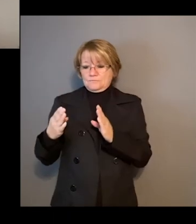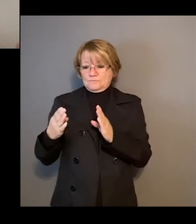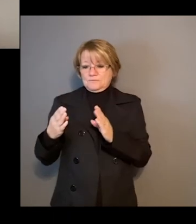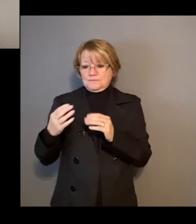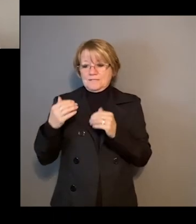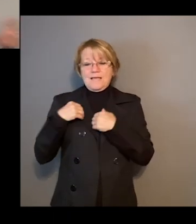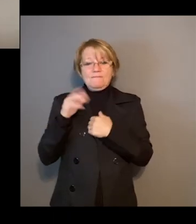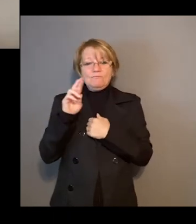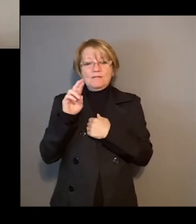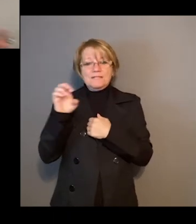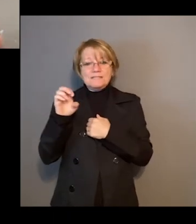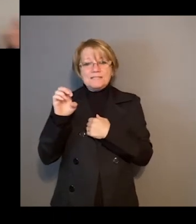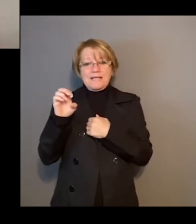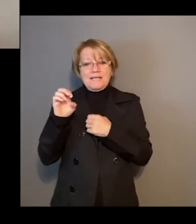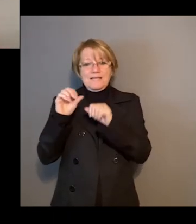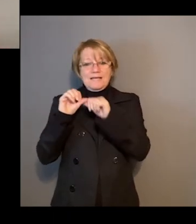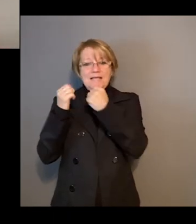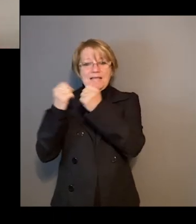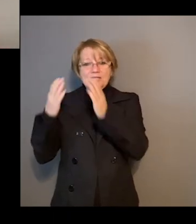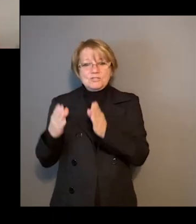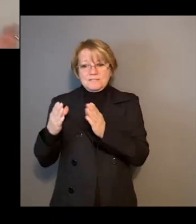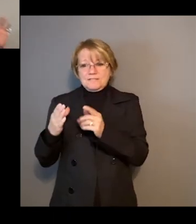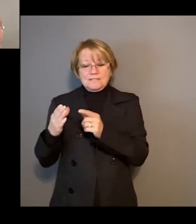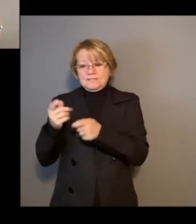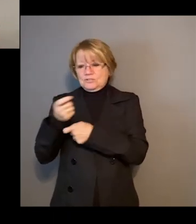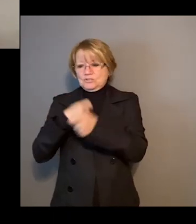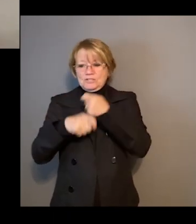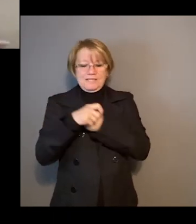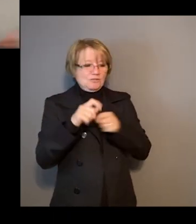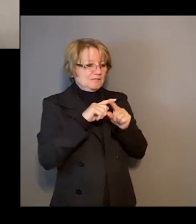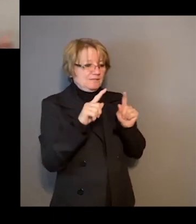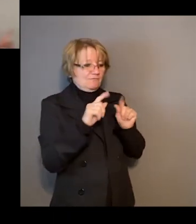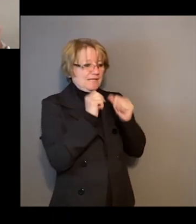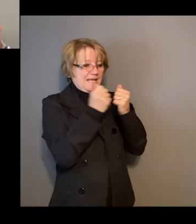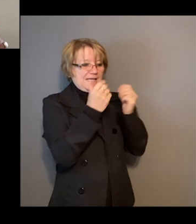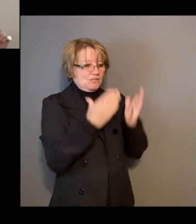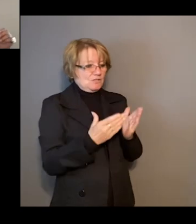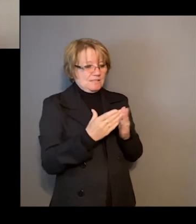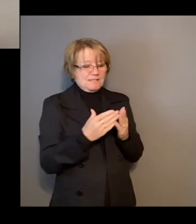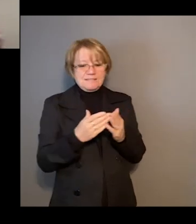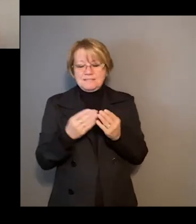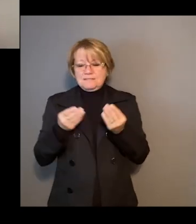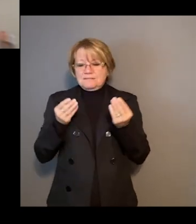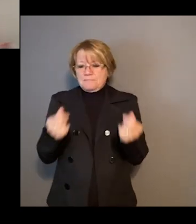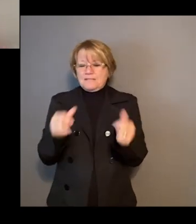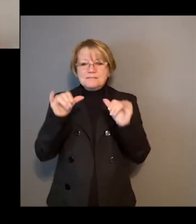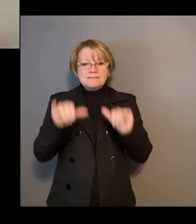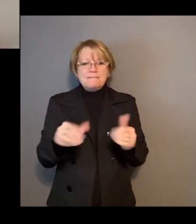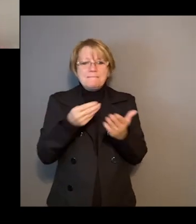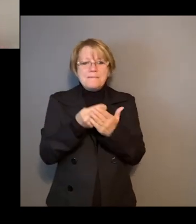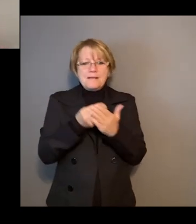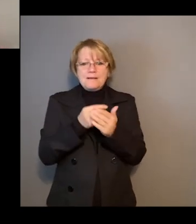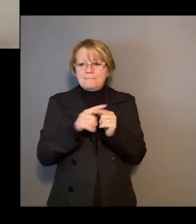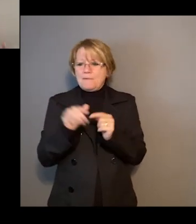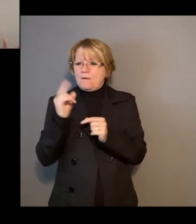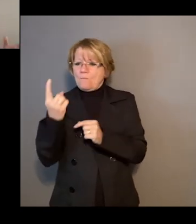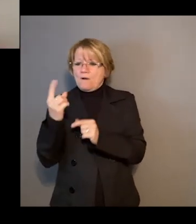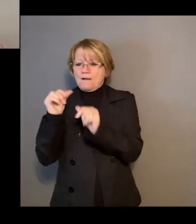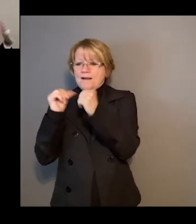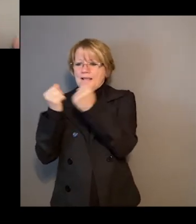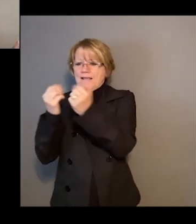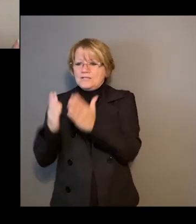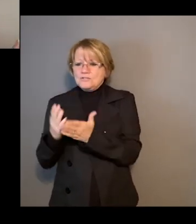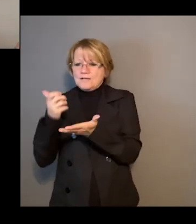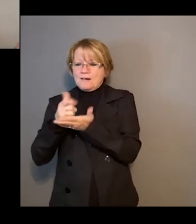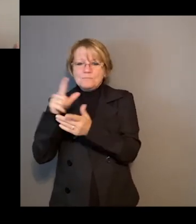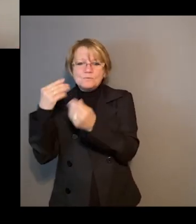same amount of money, down payment, all of that stuff, but the different agents felt different when you were working with them. You felt like one